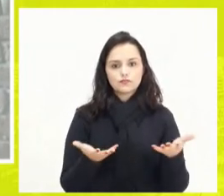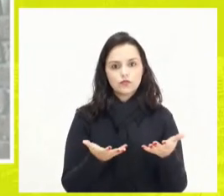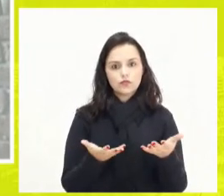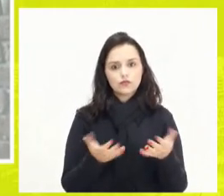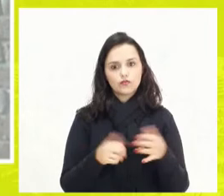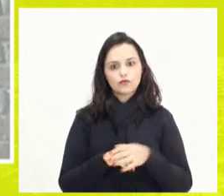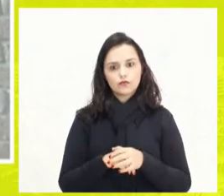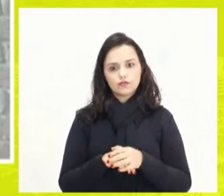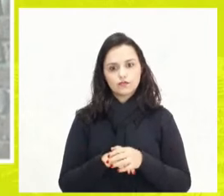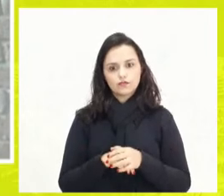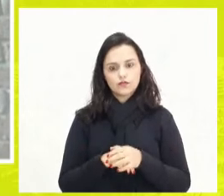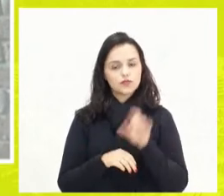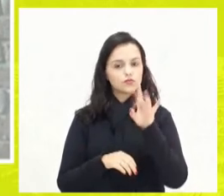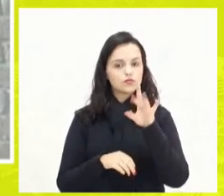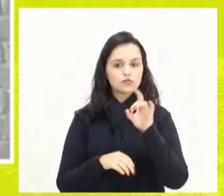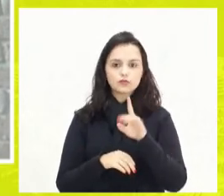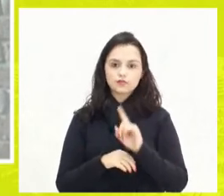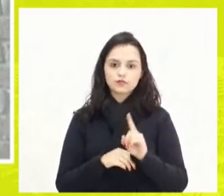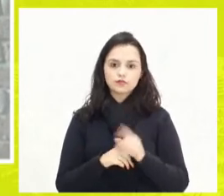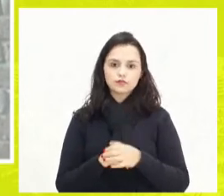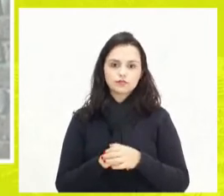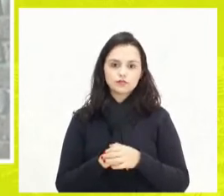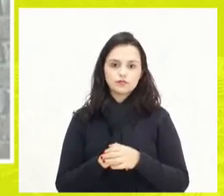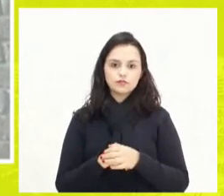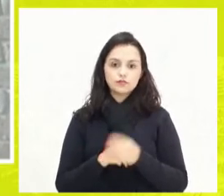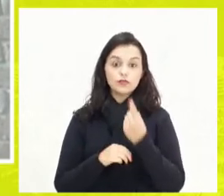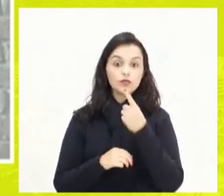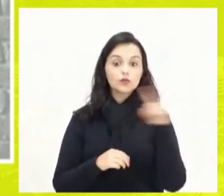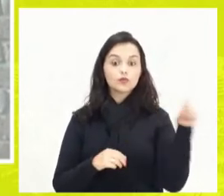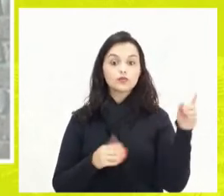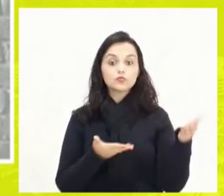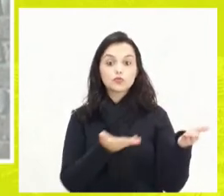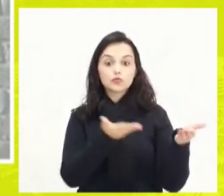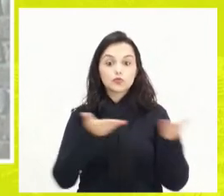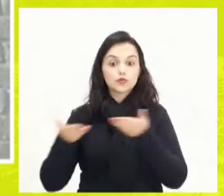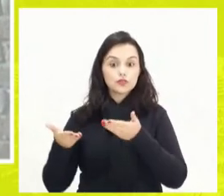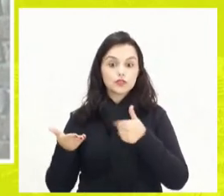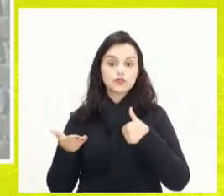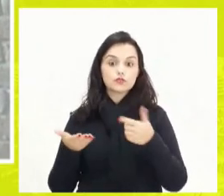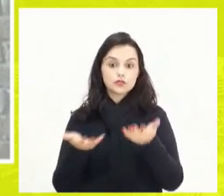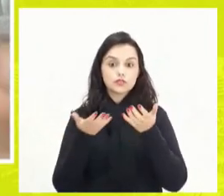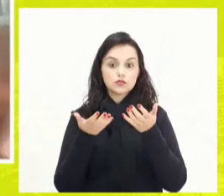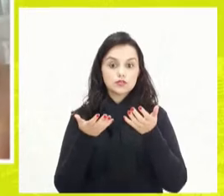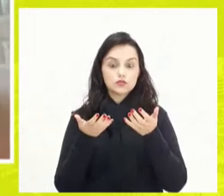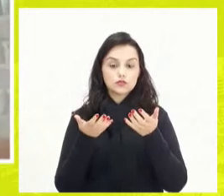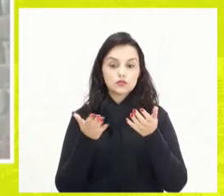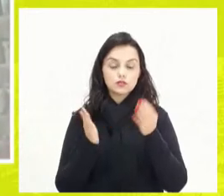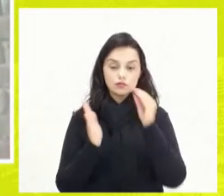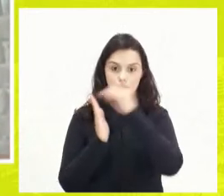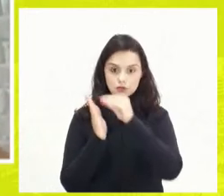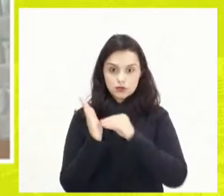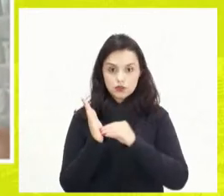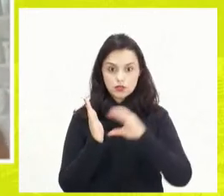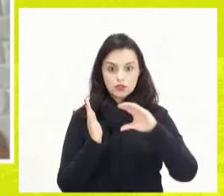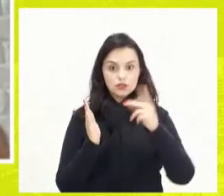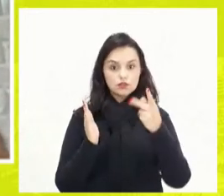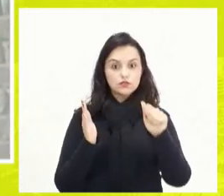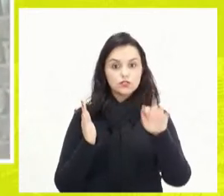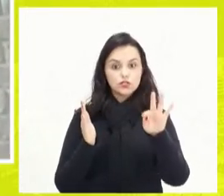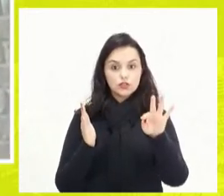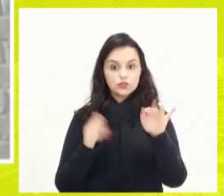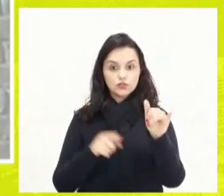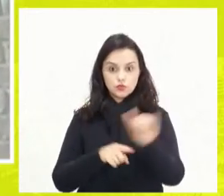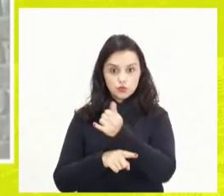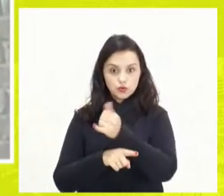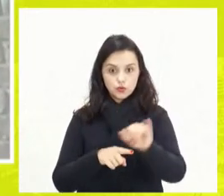watching a video alone it's not enough and the last thing i wanted to say uh there was in the chat comment